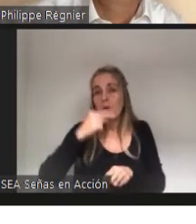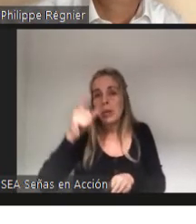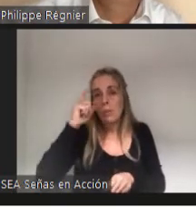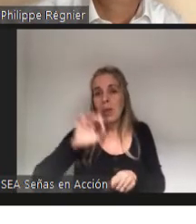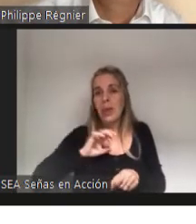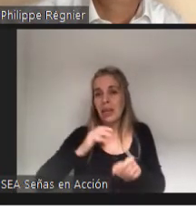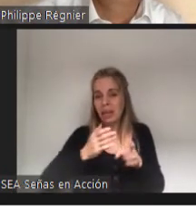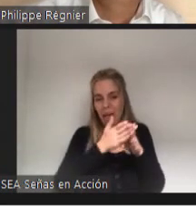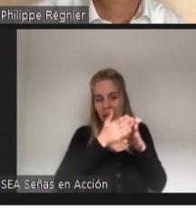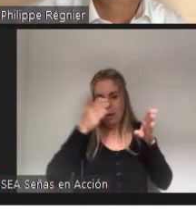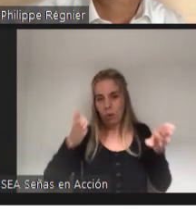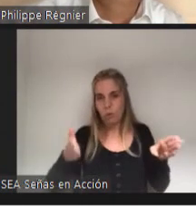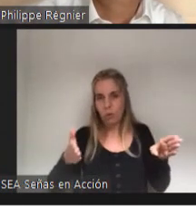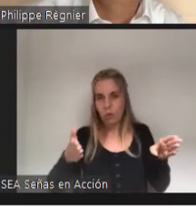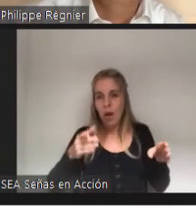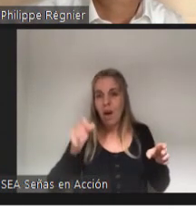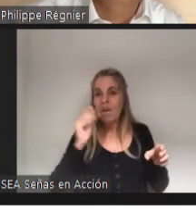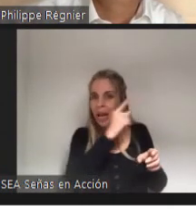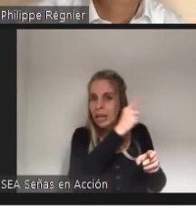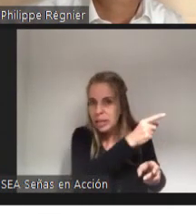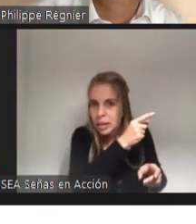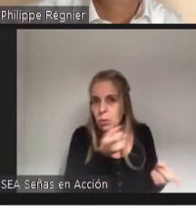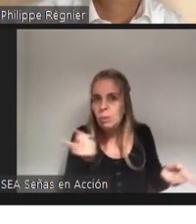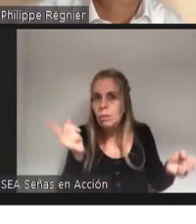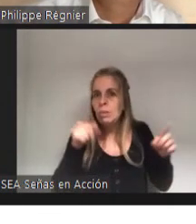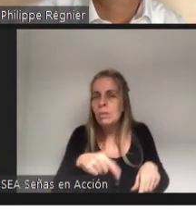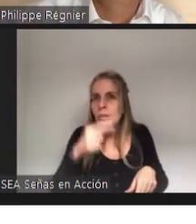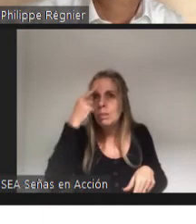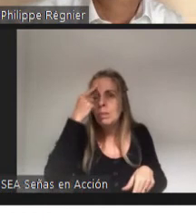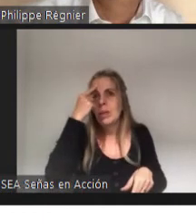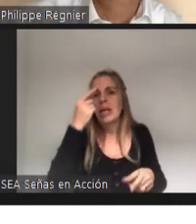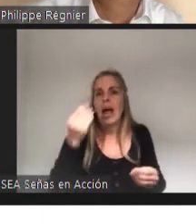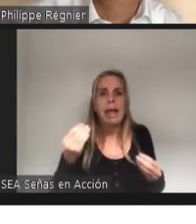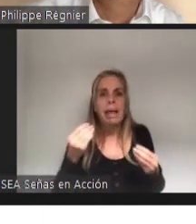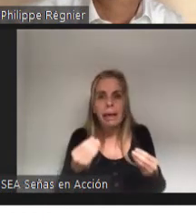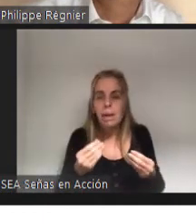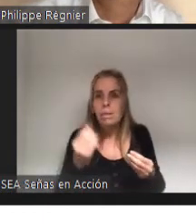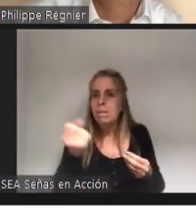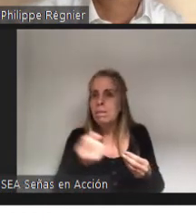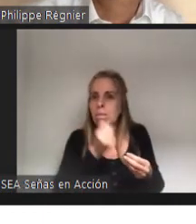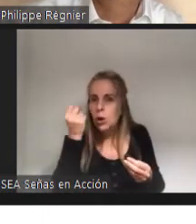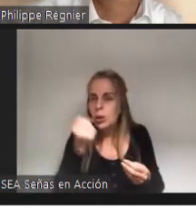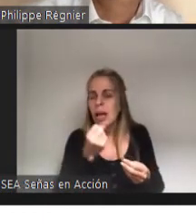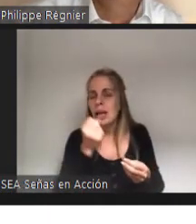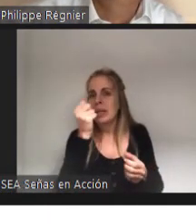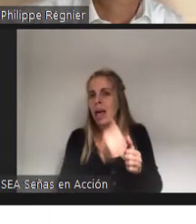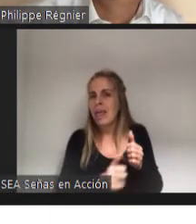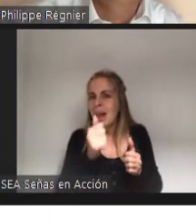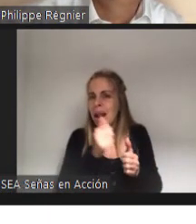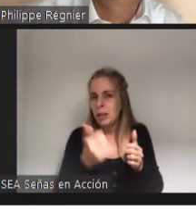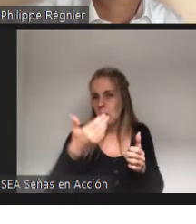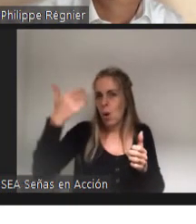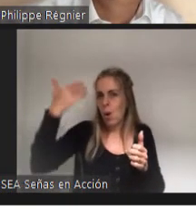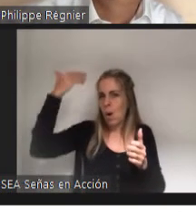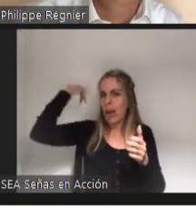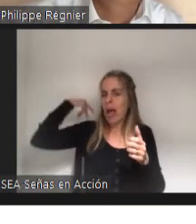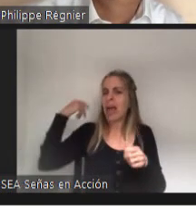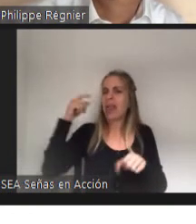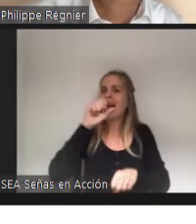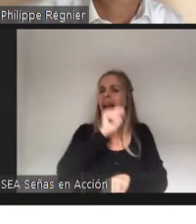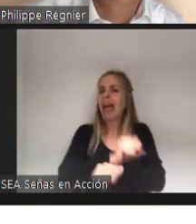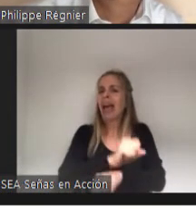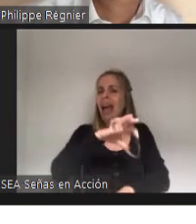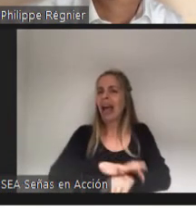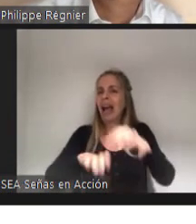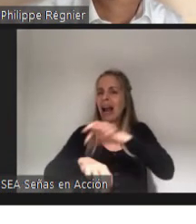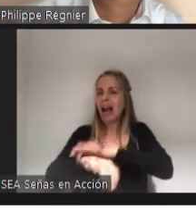last 10 years we would have gone back and rethink the importance of colonial history